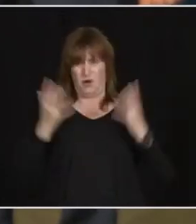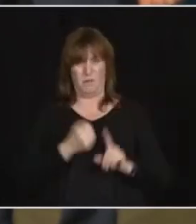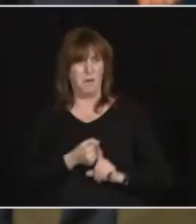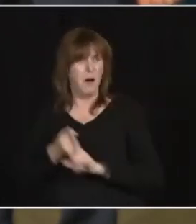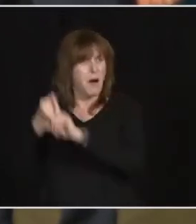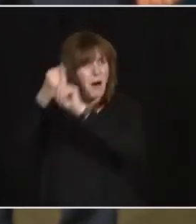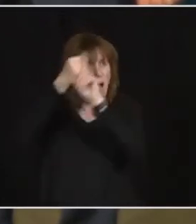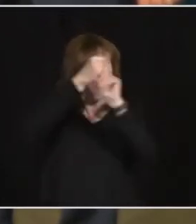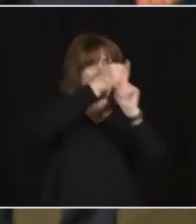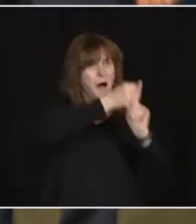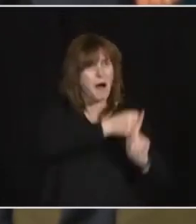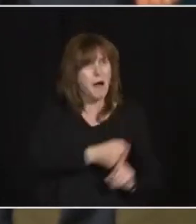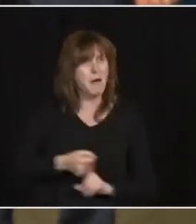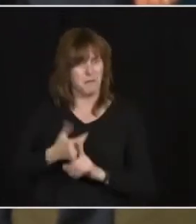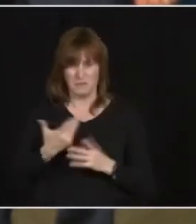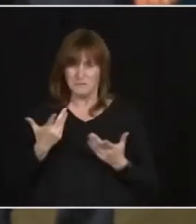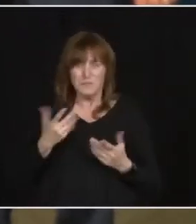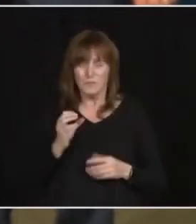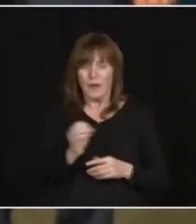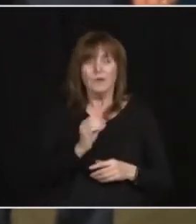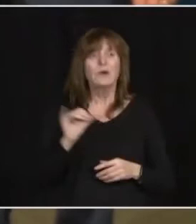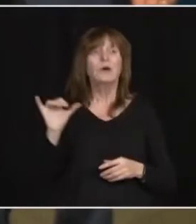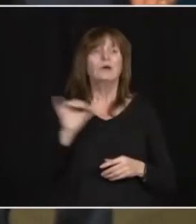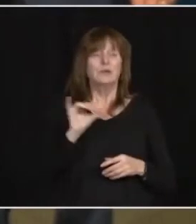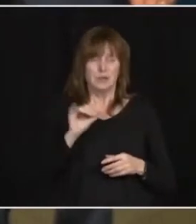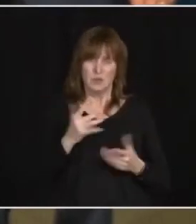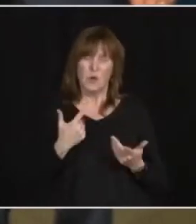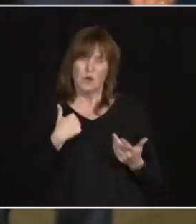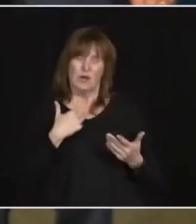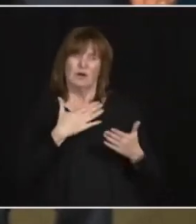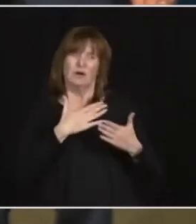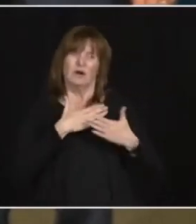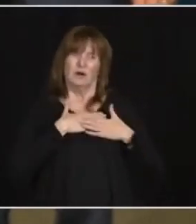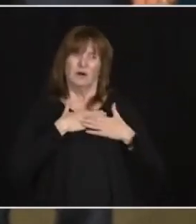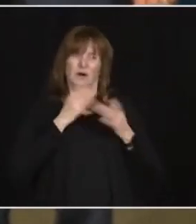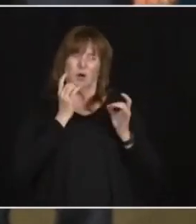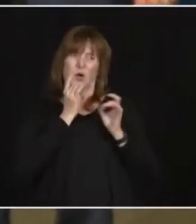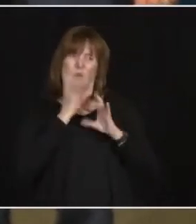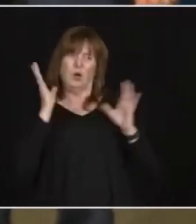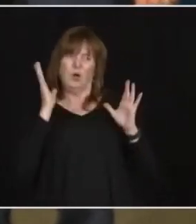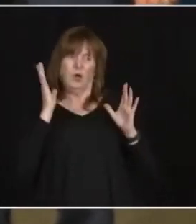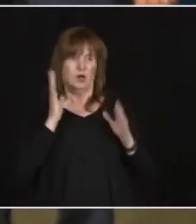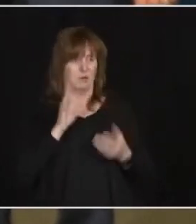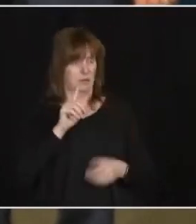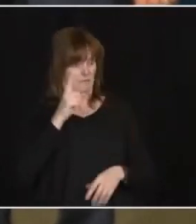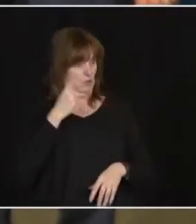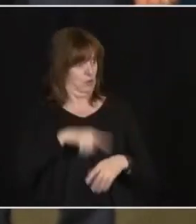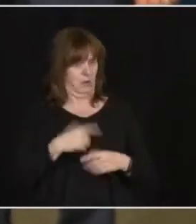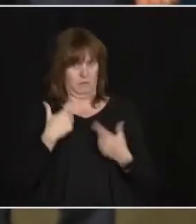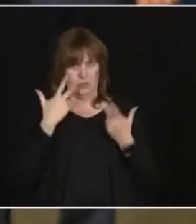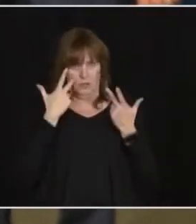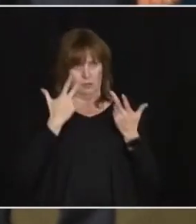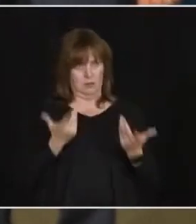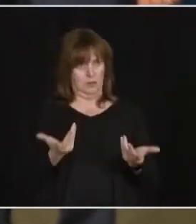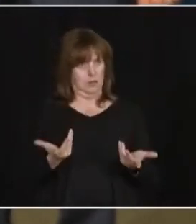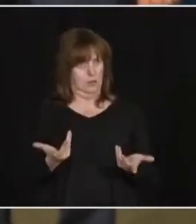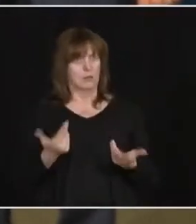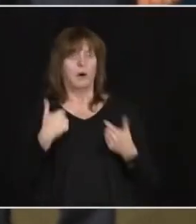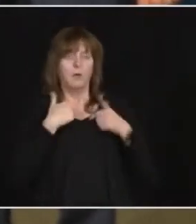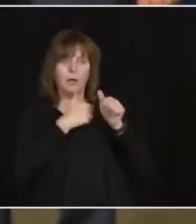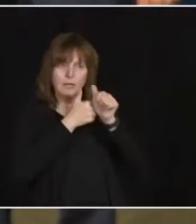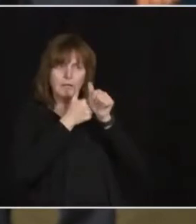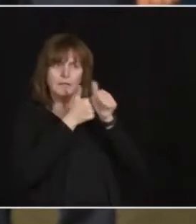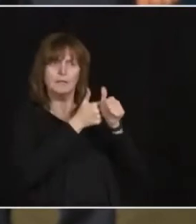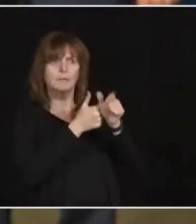homes. It's tragic and it's unprecedented. And we rely on the advice and recommendations